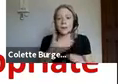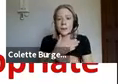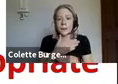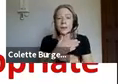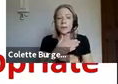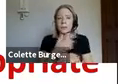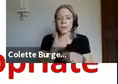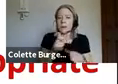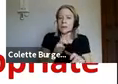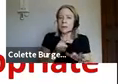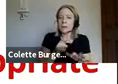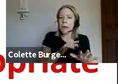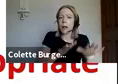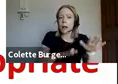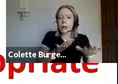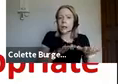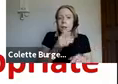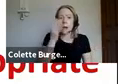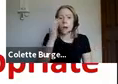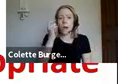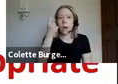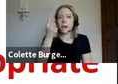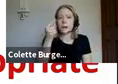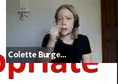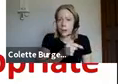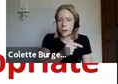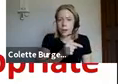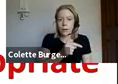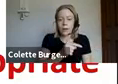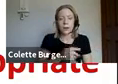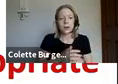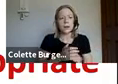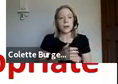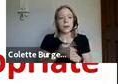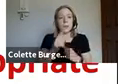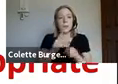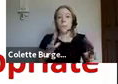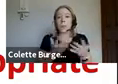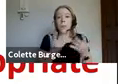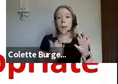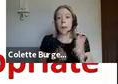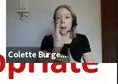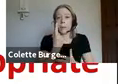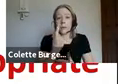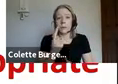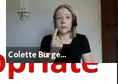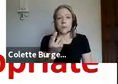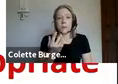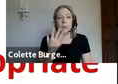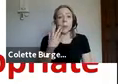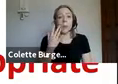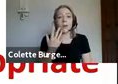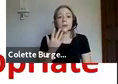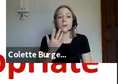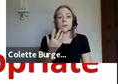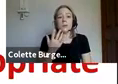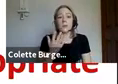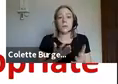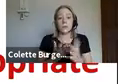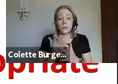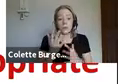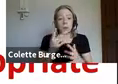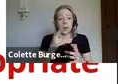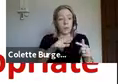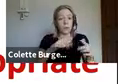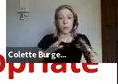the educator's idea or planned and initiated by an adult. Play happens when the early childhood setting is prepared with a